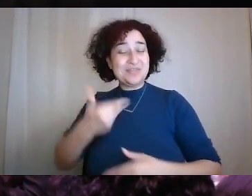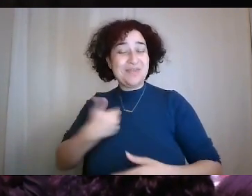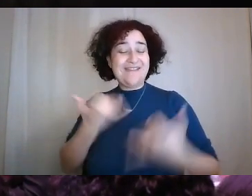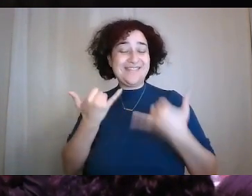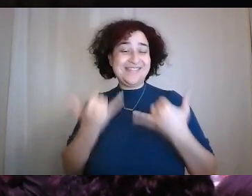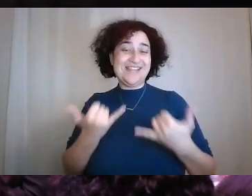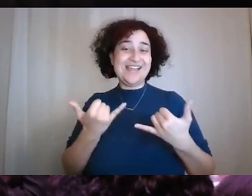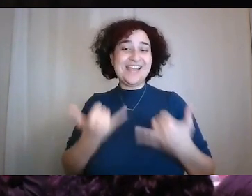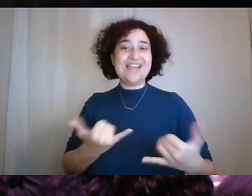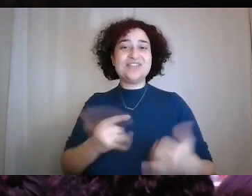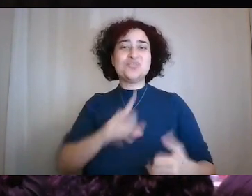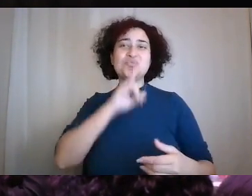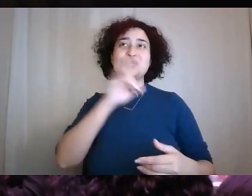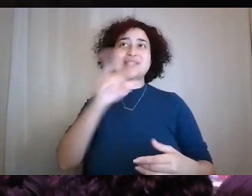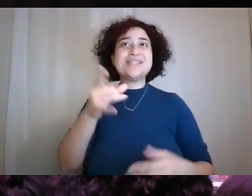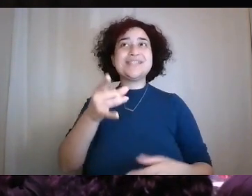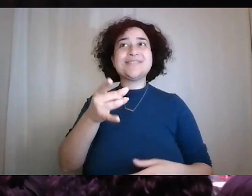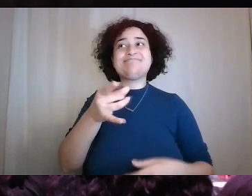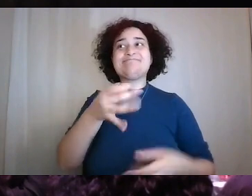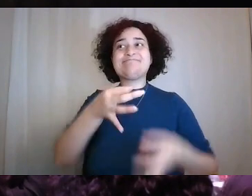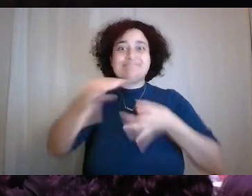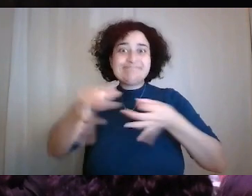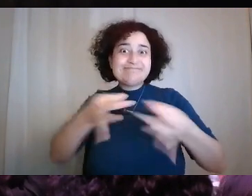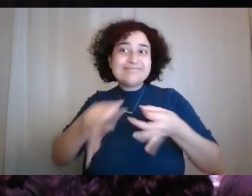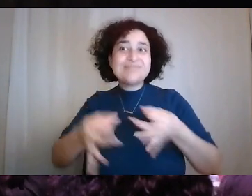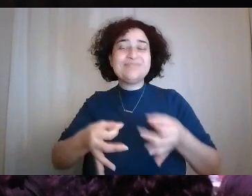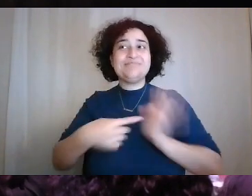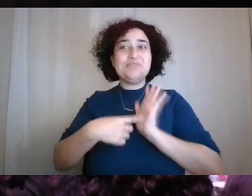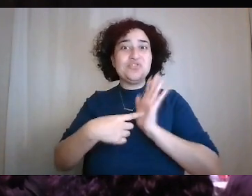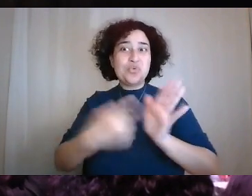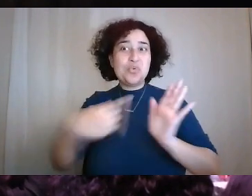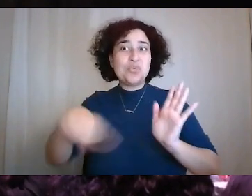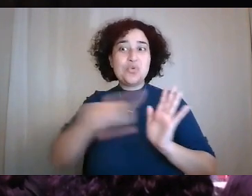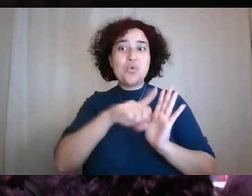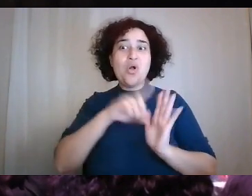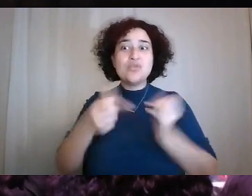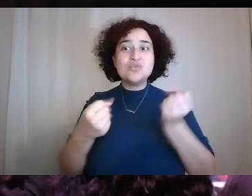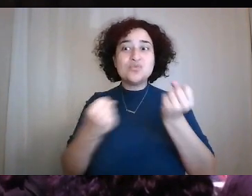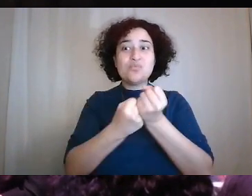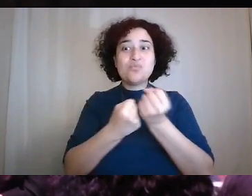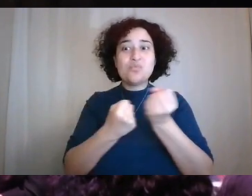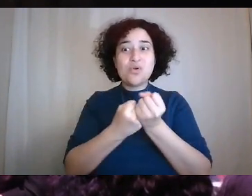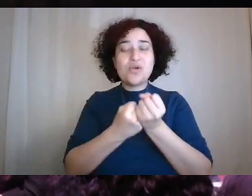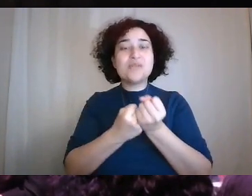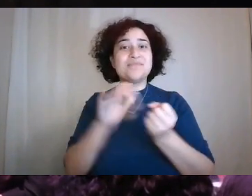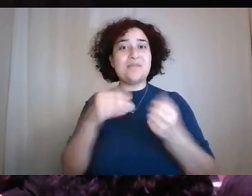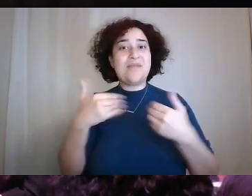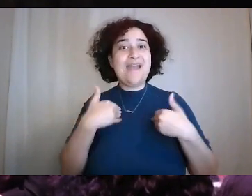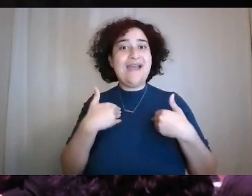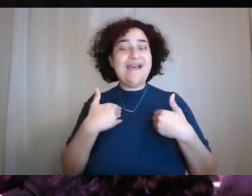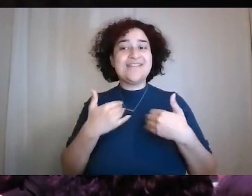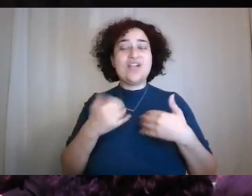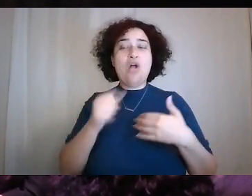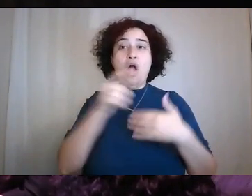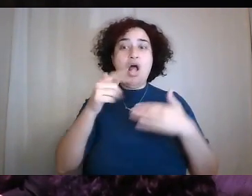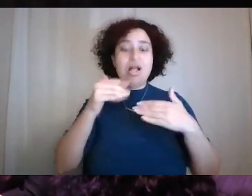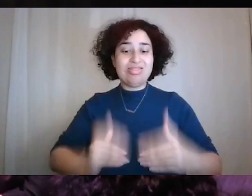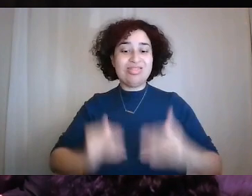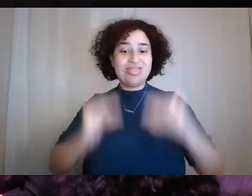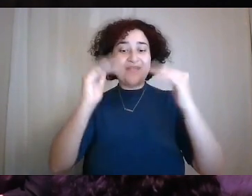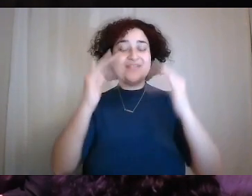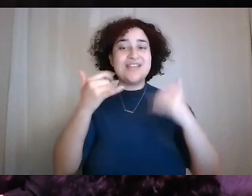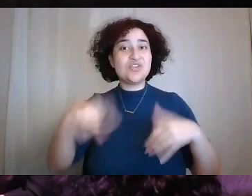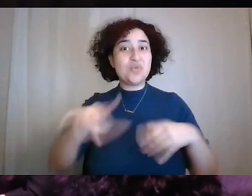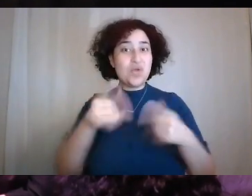to you the degree of support that we have at every level for the work that you all are doing. It's my incredible